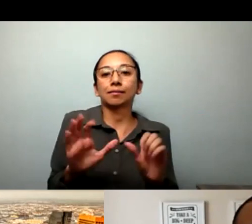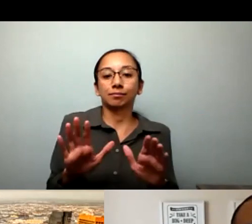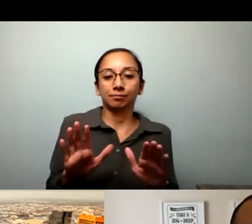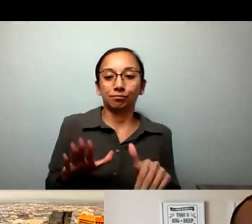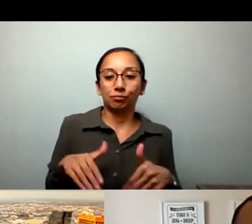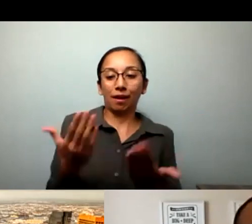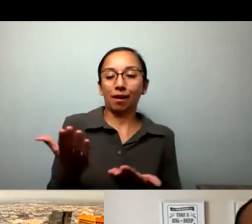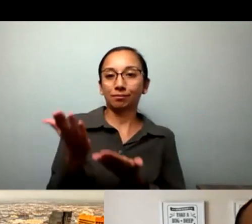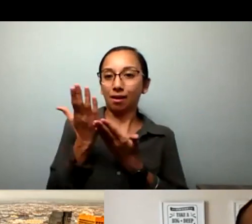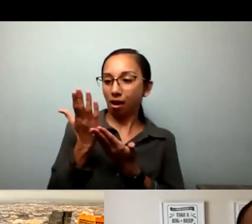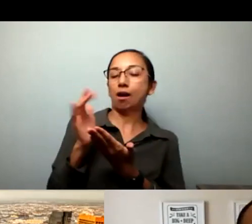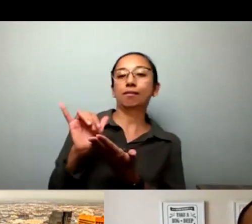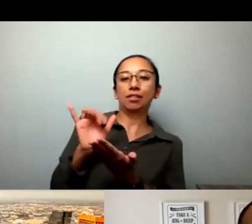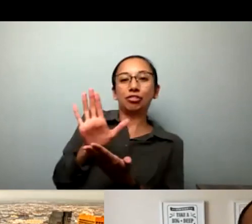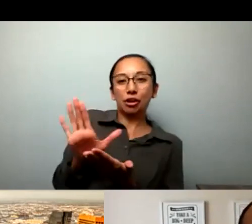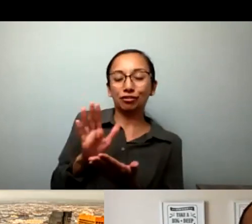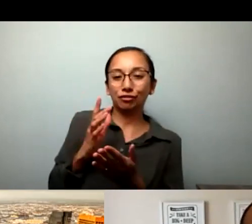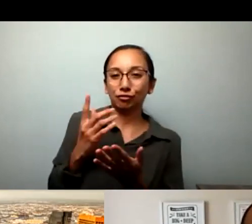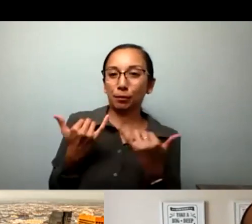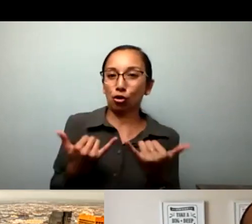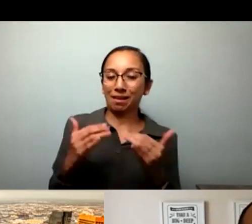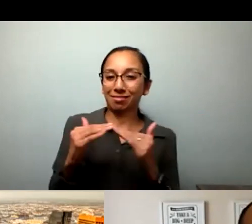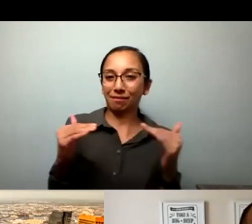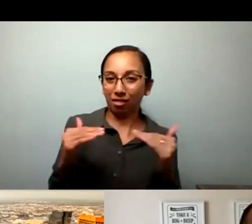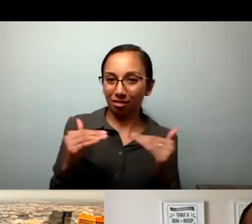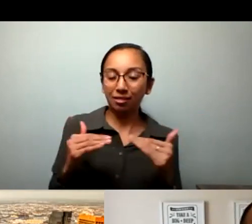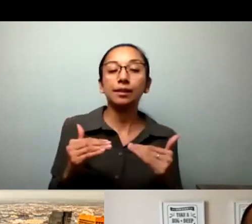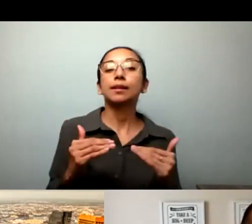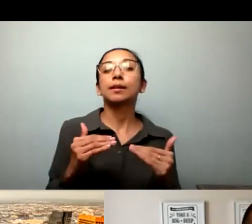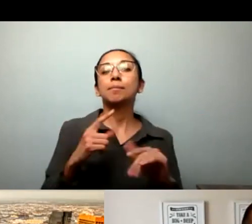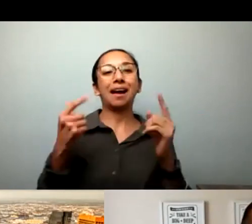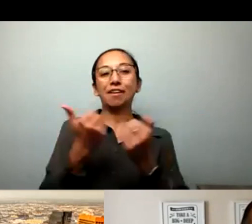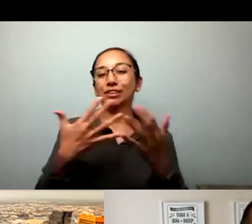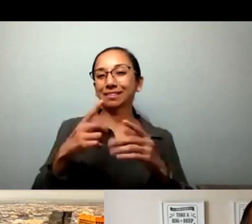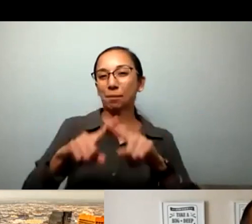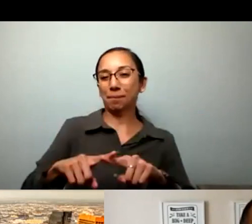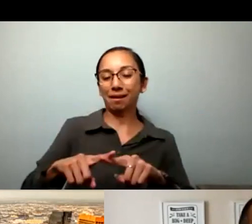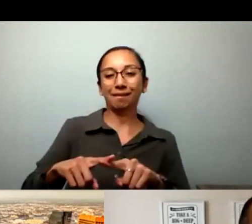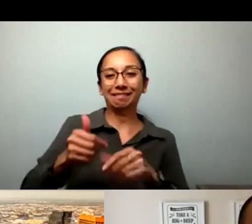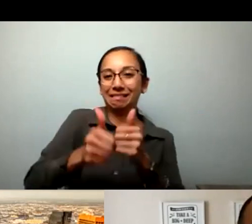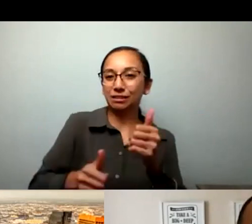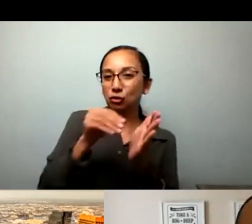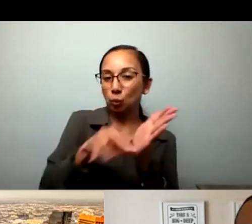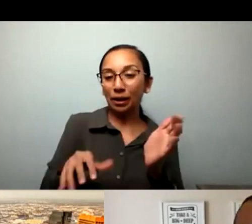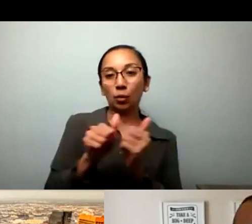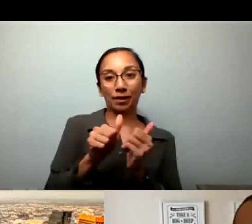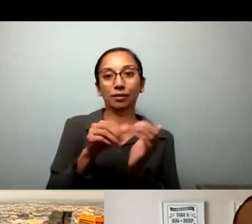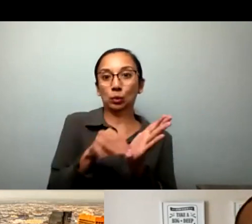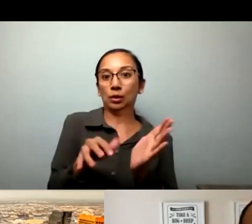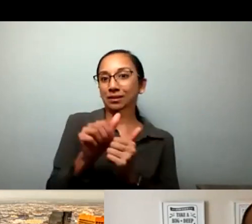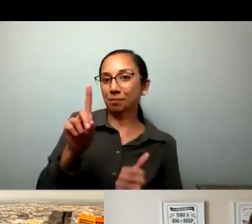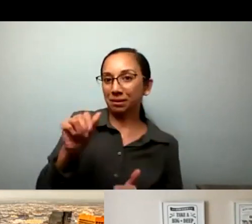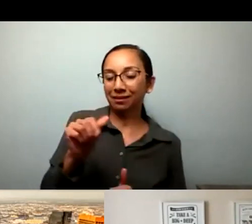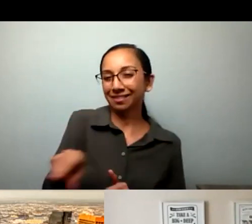level of performance for student is something that we will require. But again, everything is a case-by-case basis with students with disabilities, as they do have